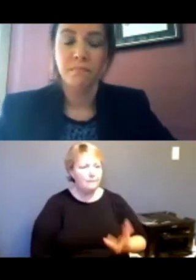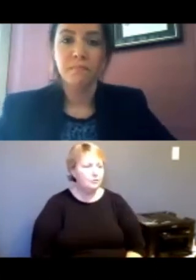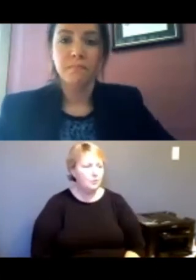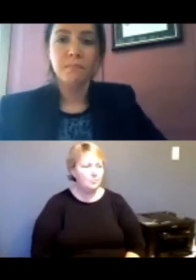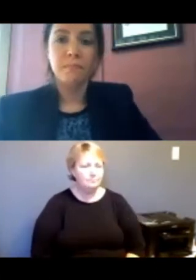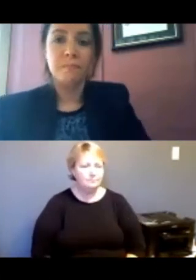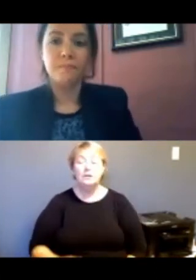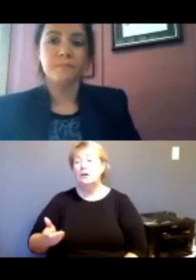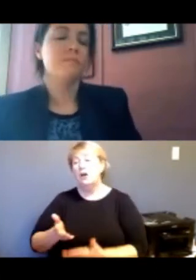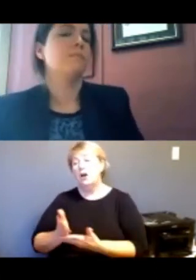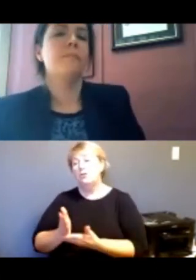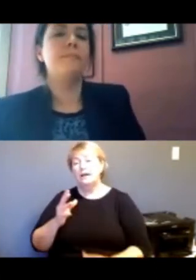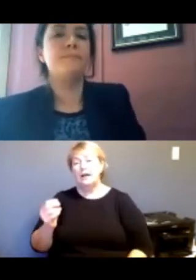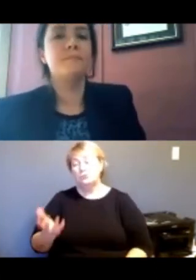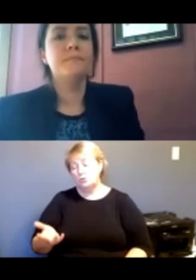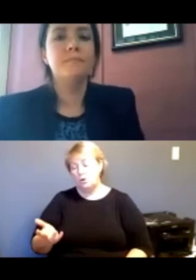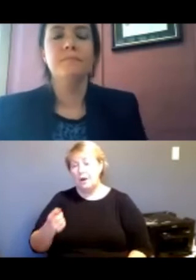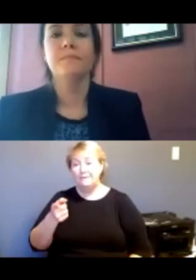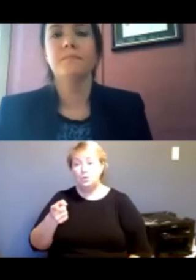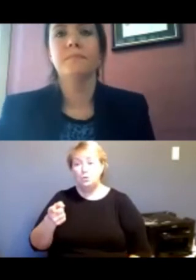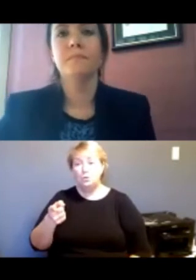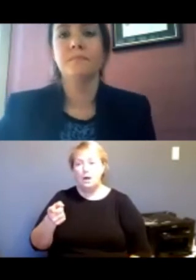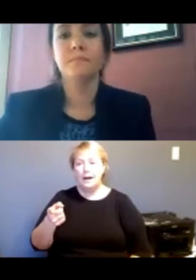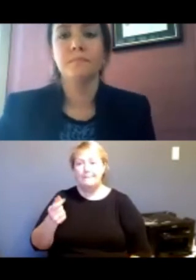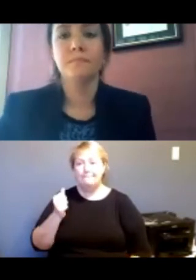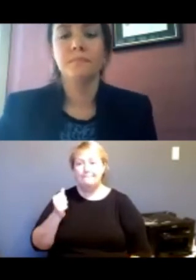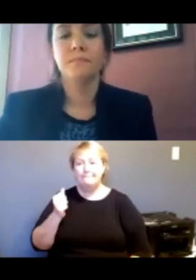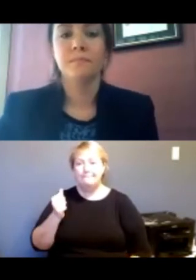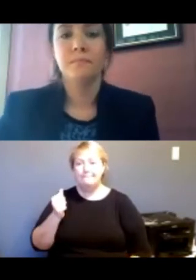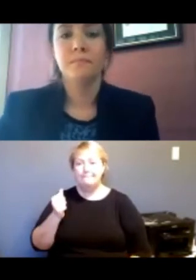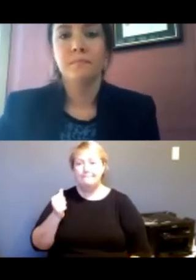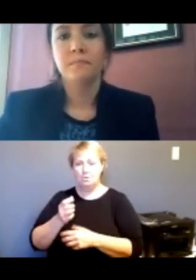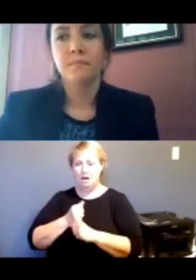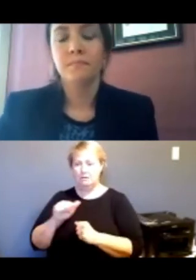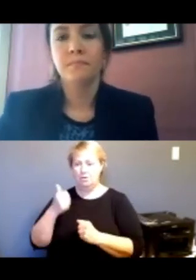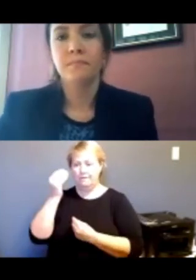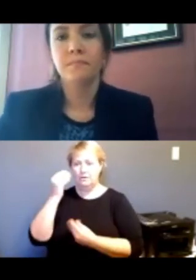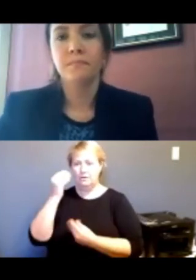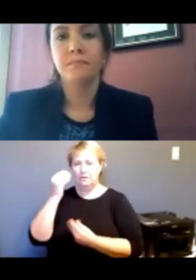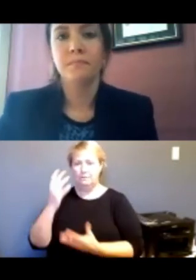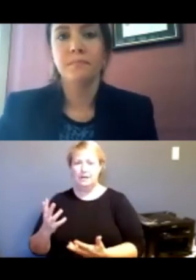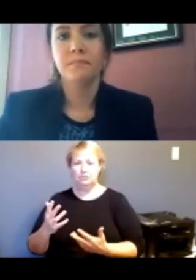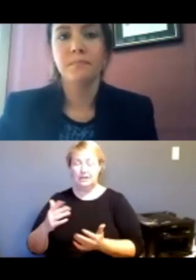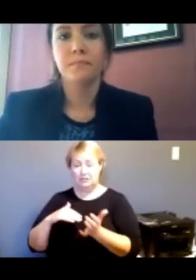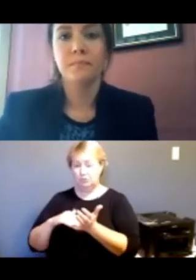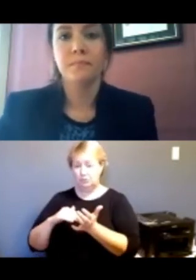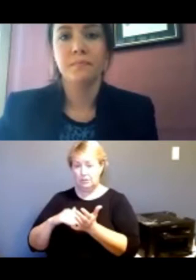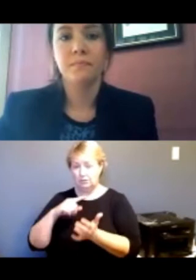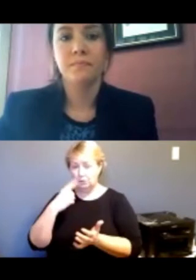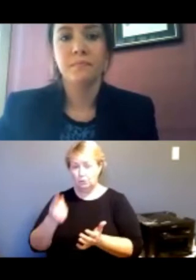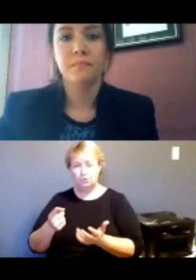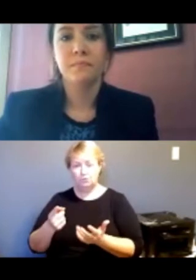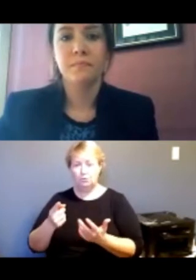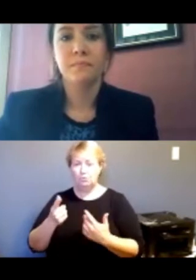And so, have you obtained any other information? Has your doctor told you? Have you been on the internet? Have